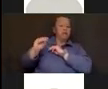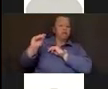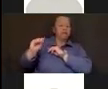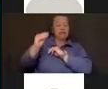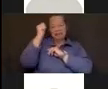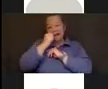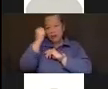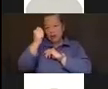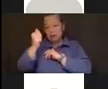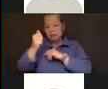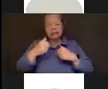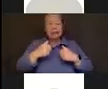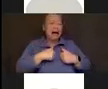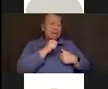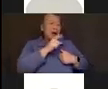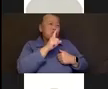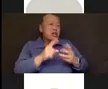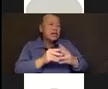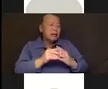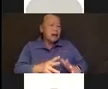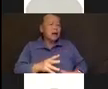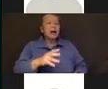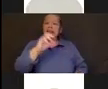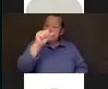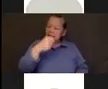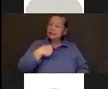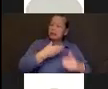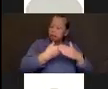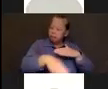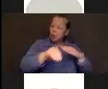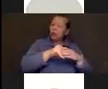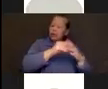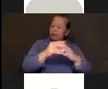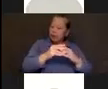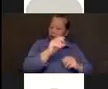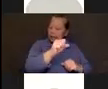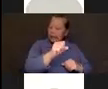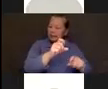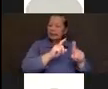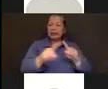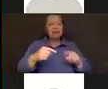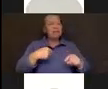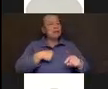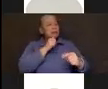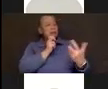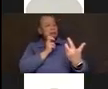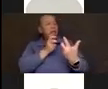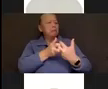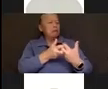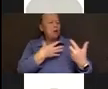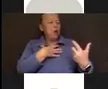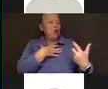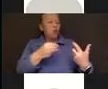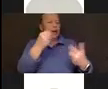the sense that, yes, I was born here, but I don't fit the white supremacist